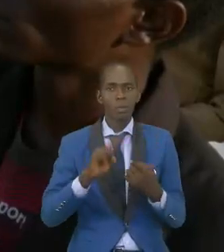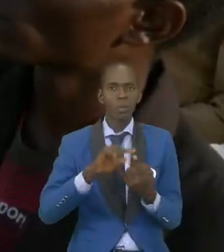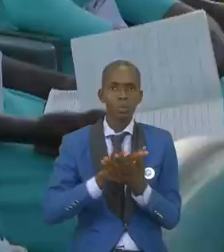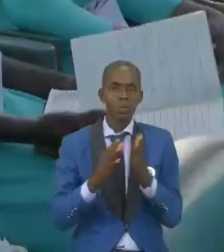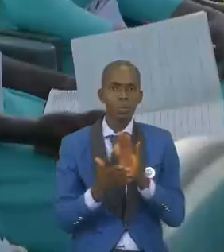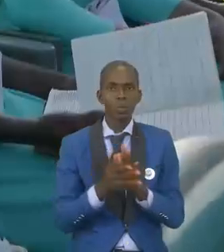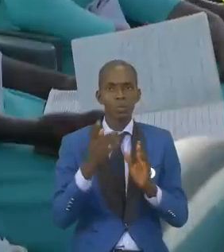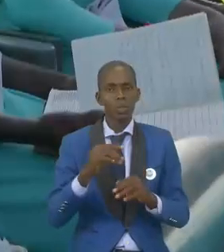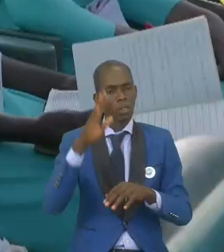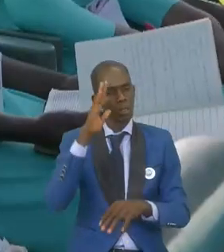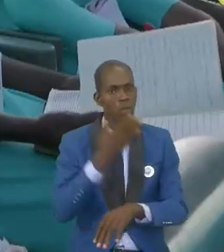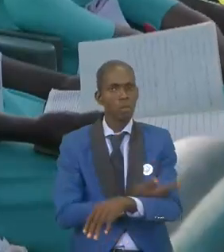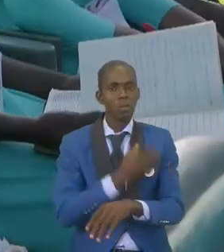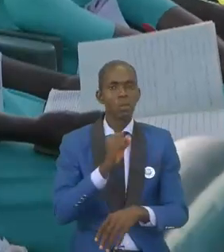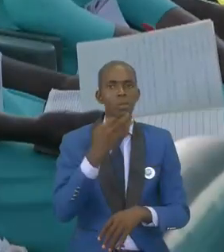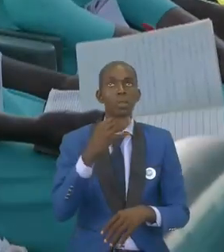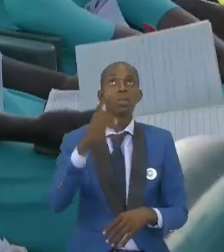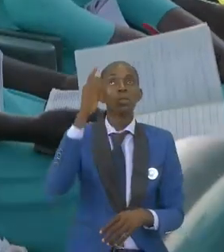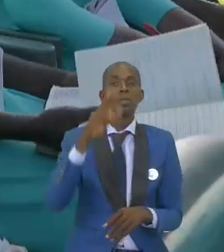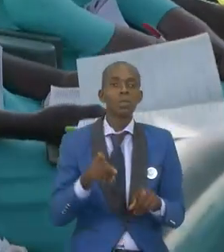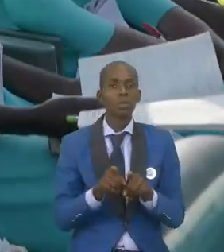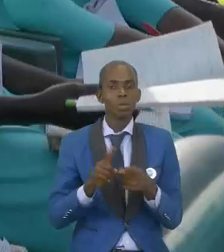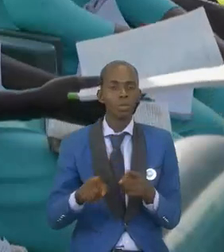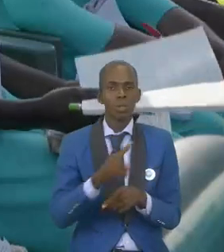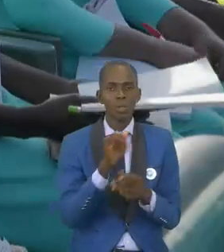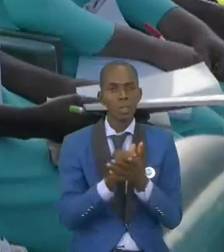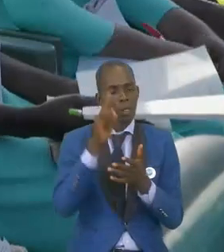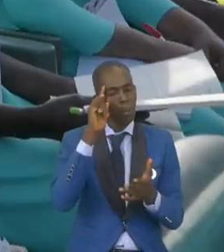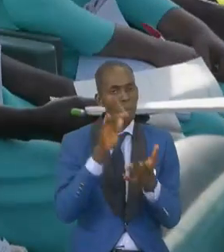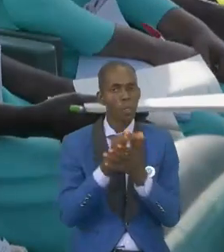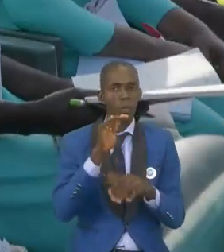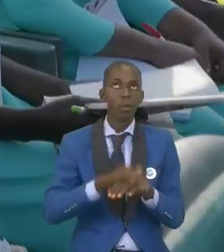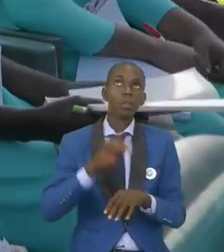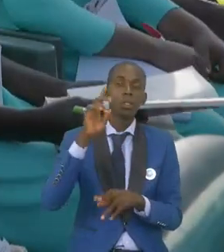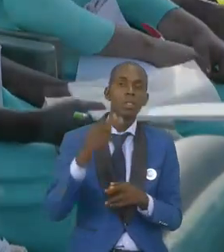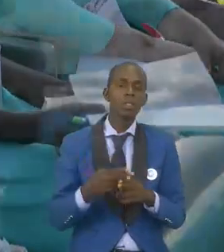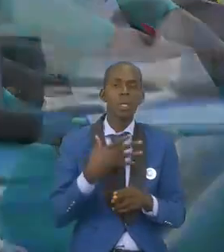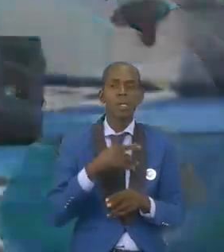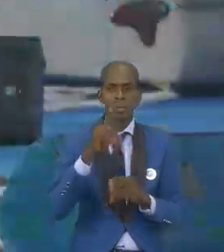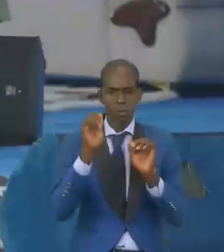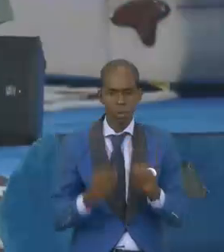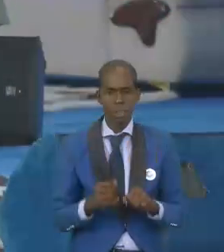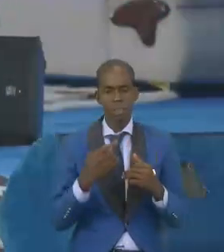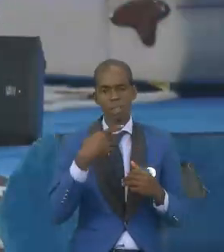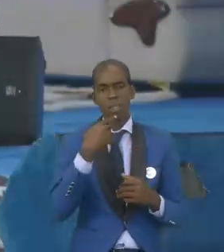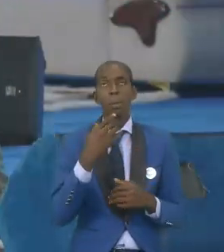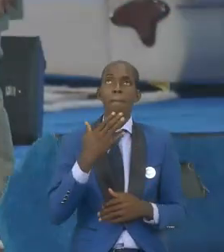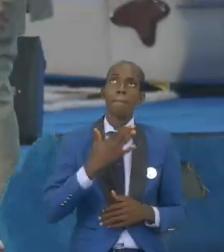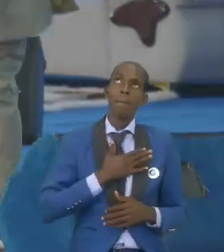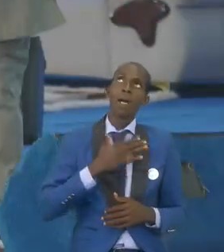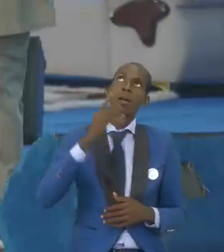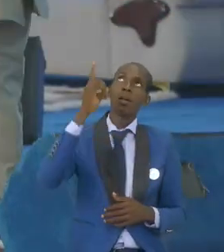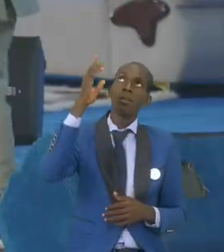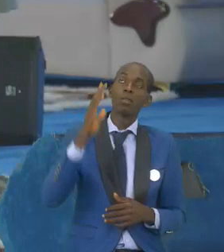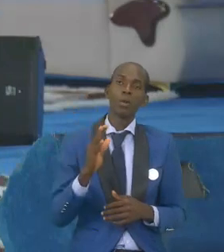the sons of God, even to them that believe on his name. And you can say, my God,